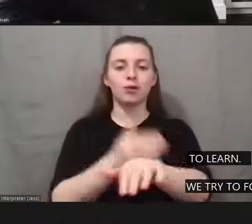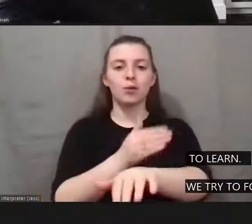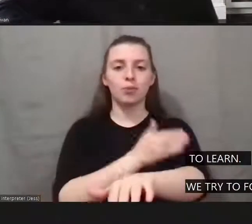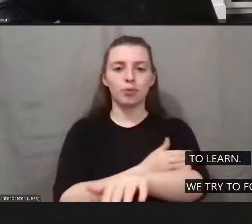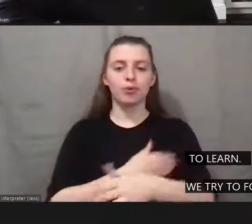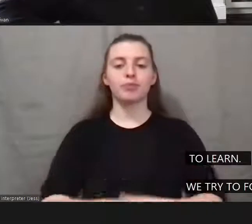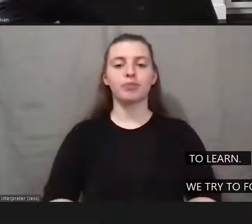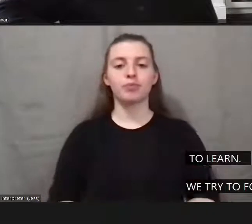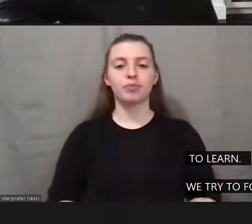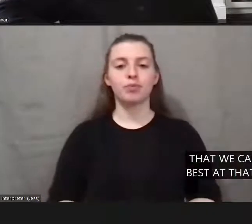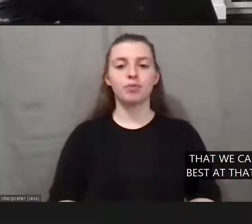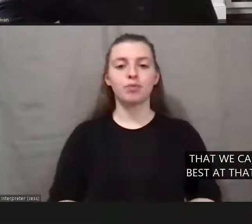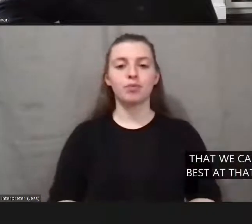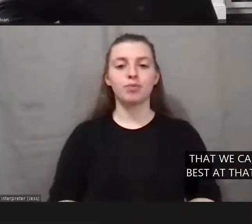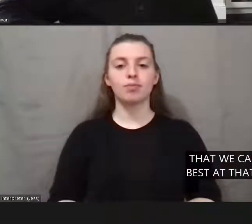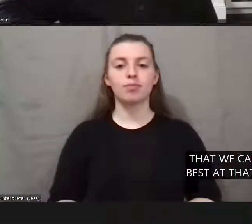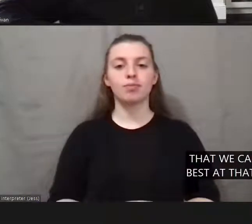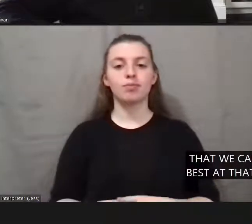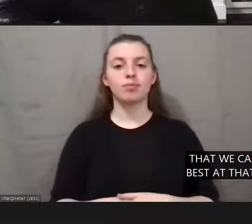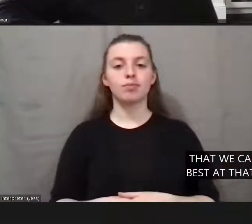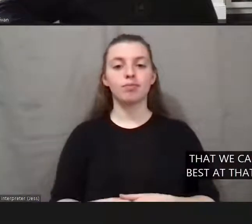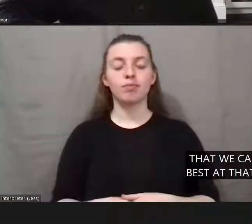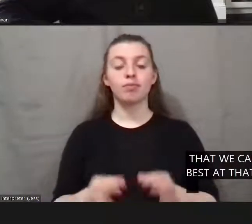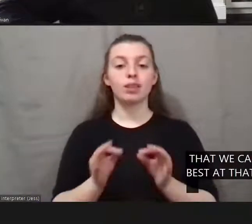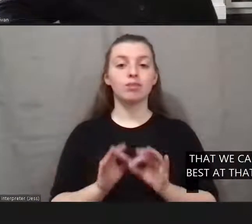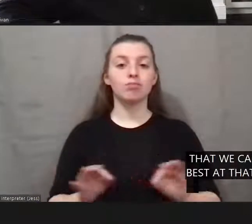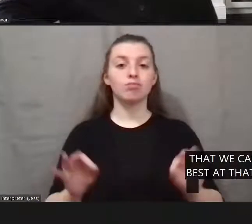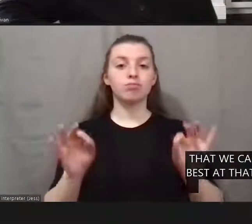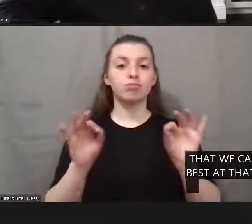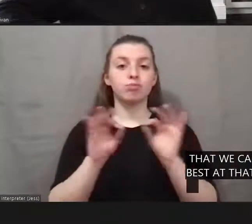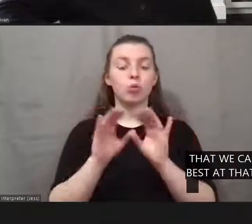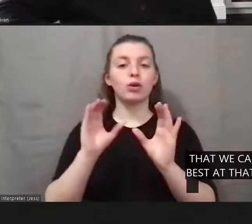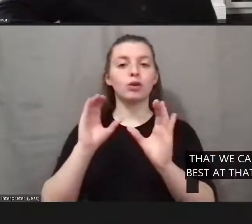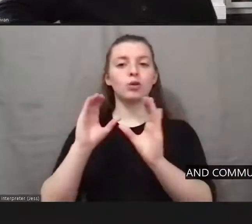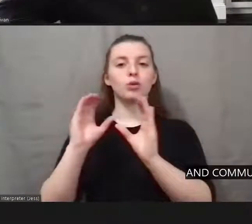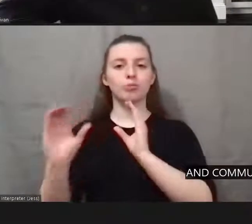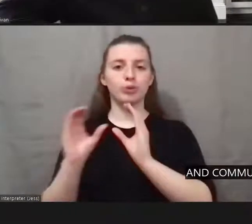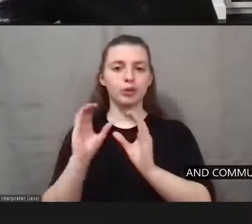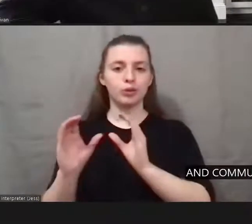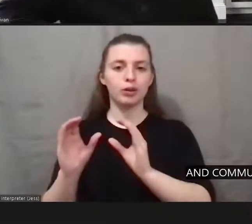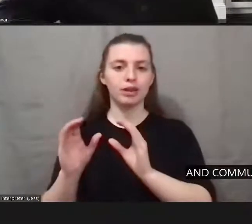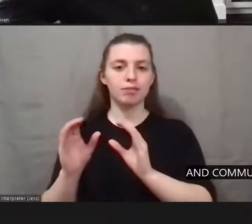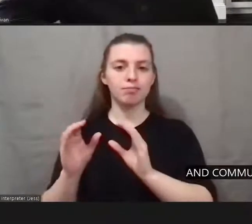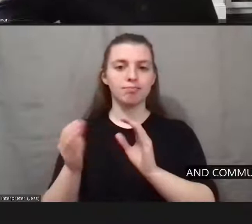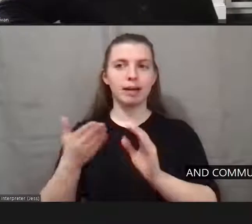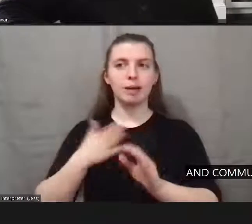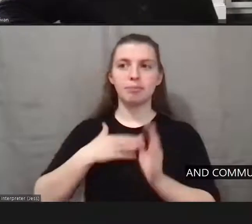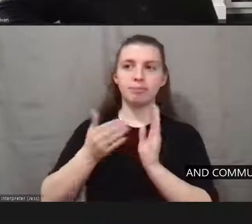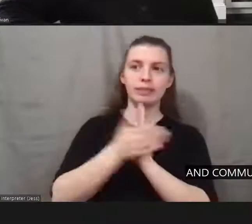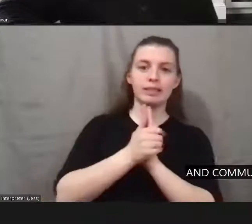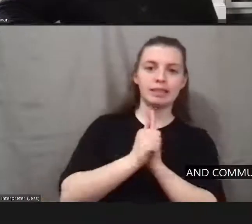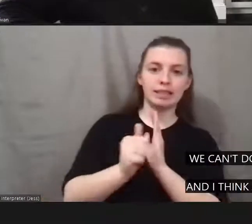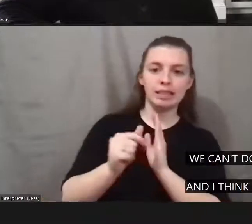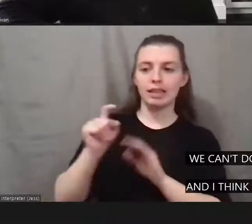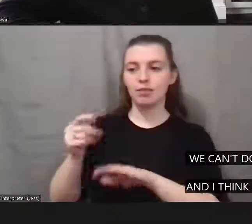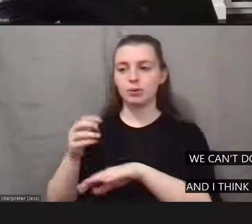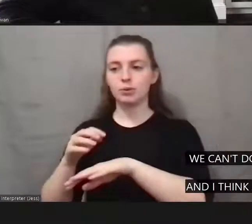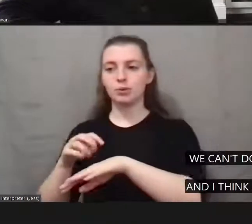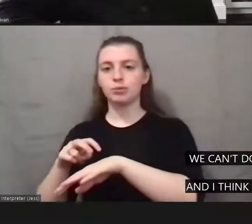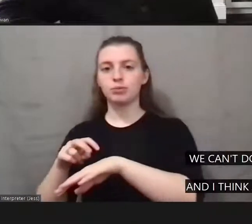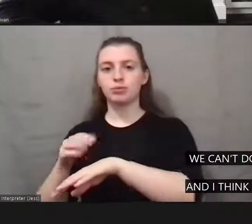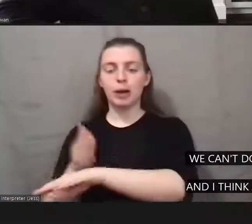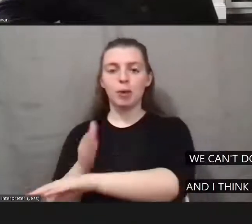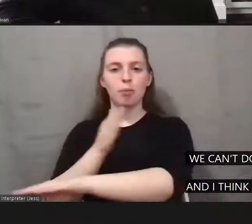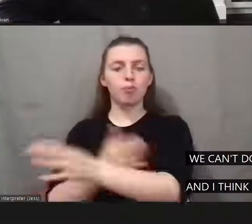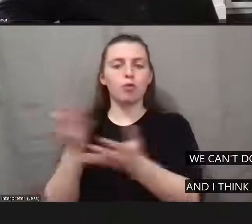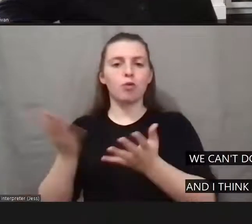and communicating of what we can't do. And I think just because I was really hard for me to keep quiet when you were all